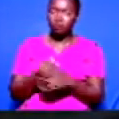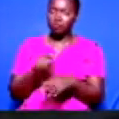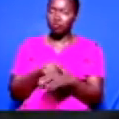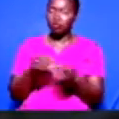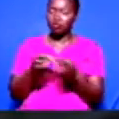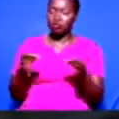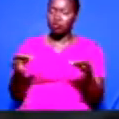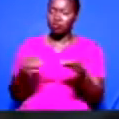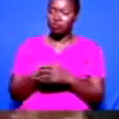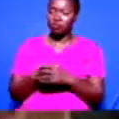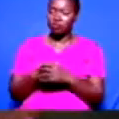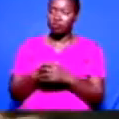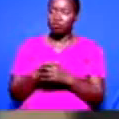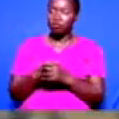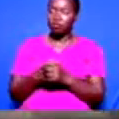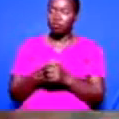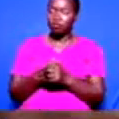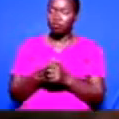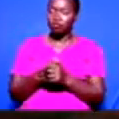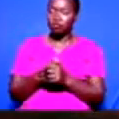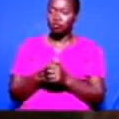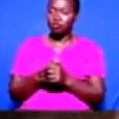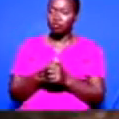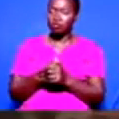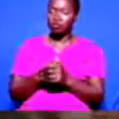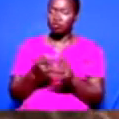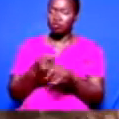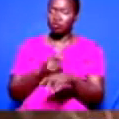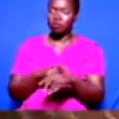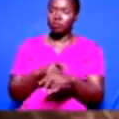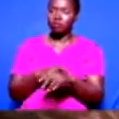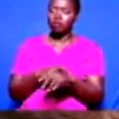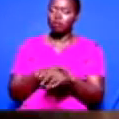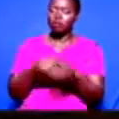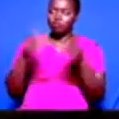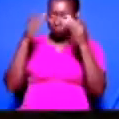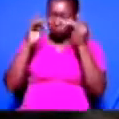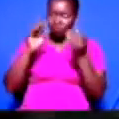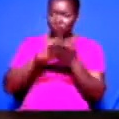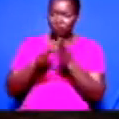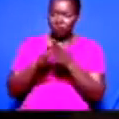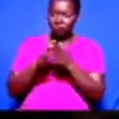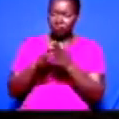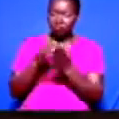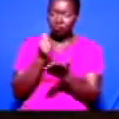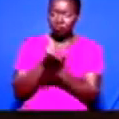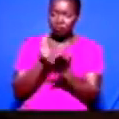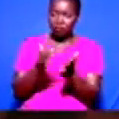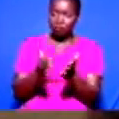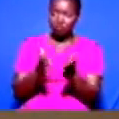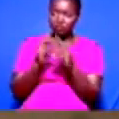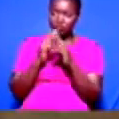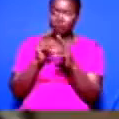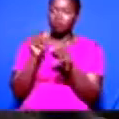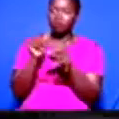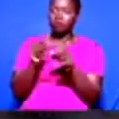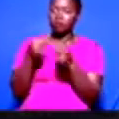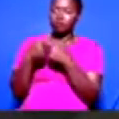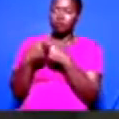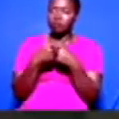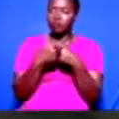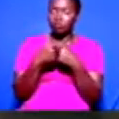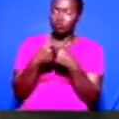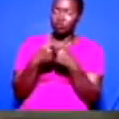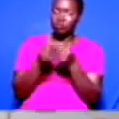is to have a voter's card. From the moment Softie decides to run for office, he responds to each challenge with